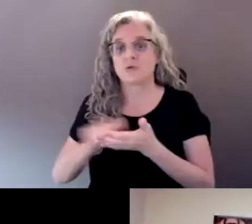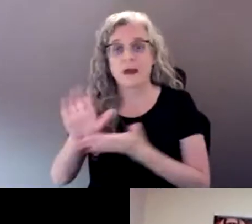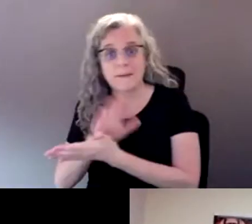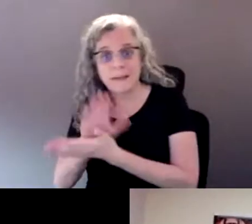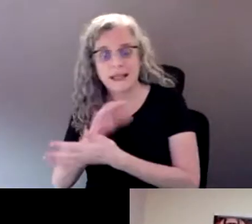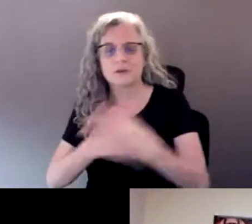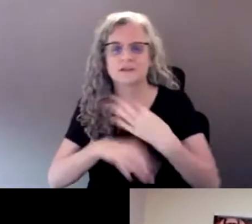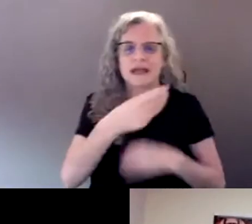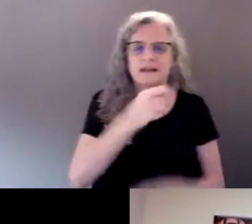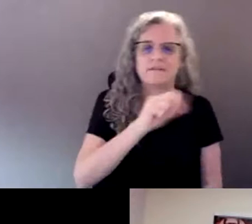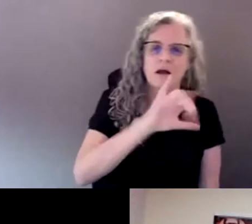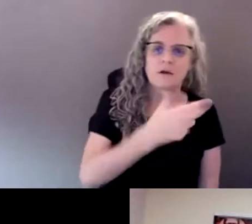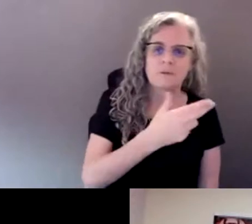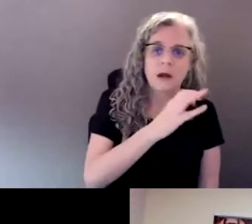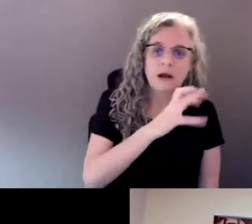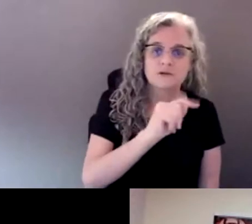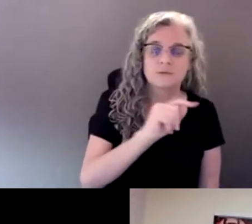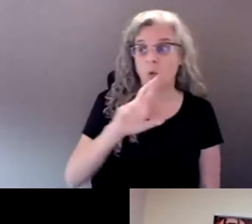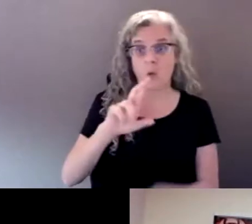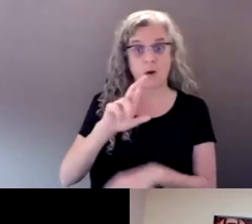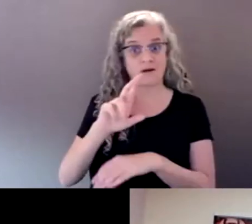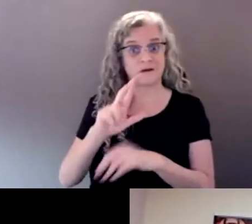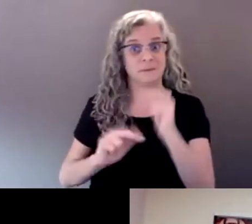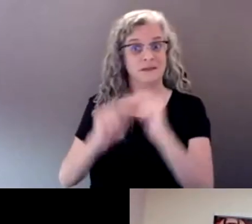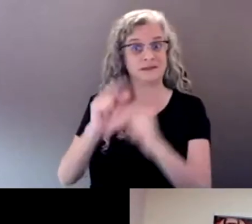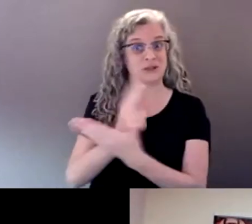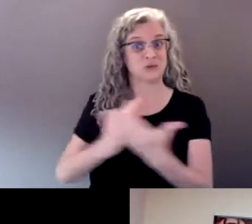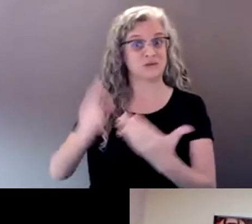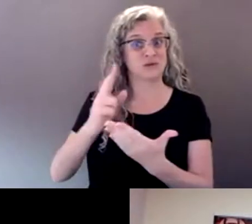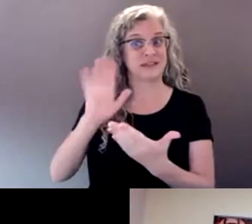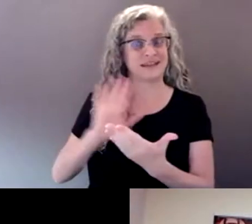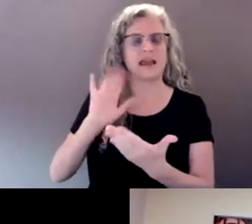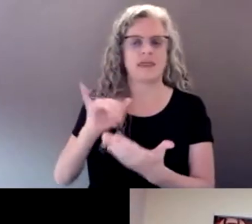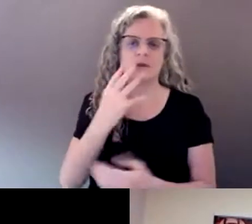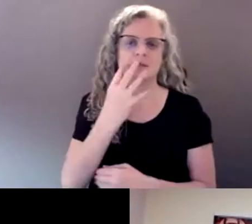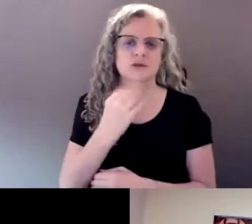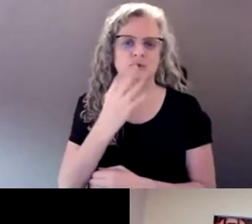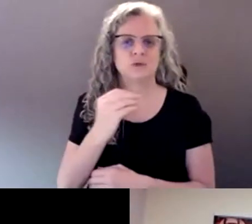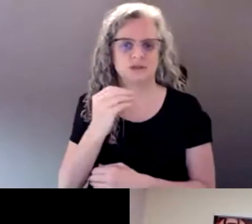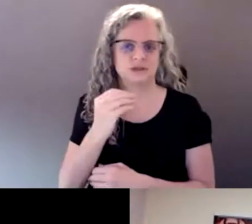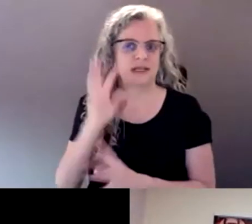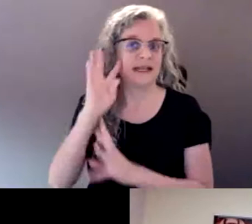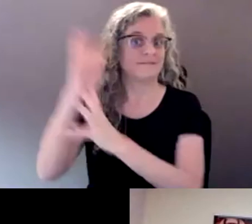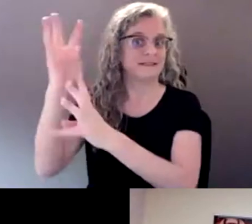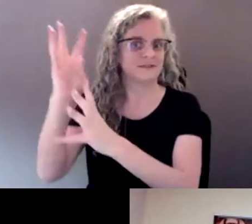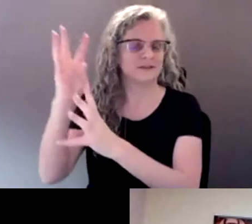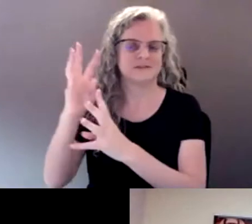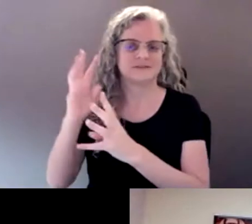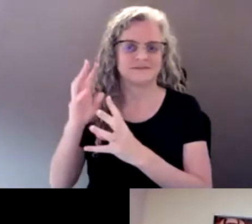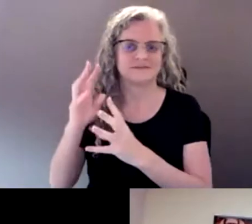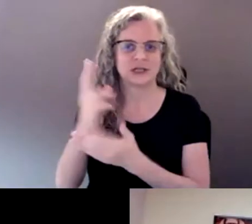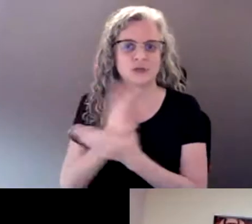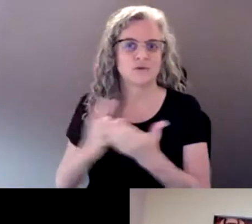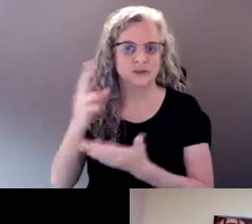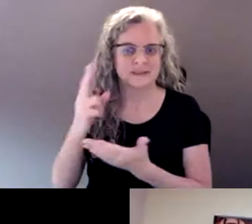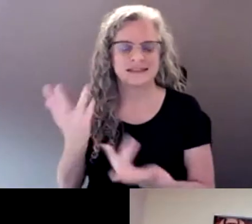universities, which were considered a Jewish thirst for self-aggrandizing knowledge, et cetera, et